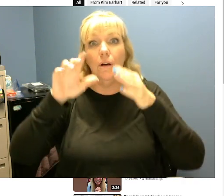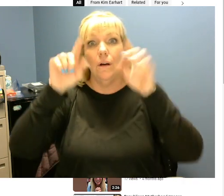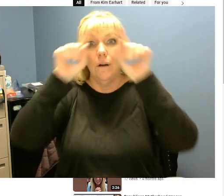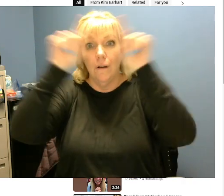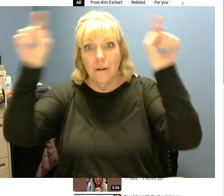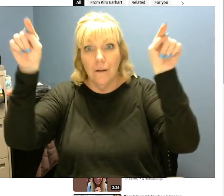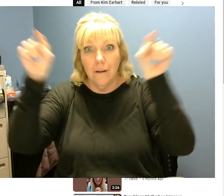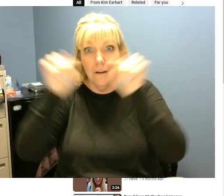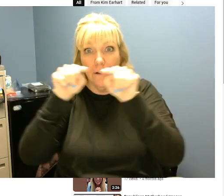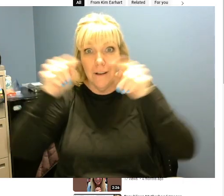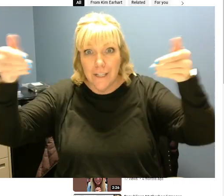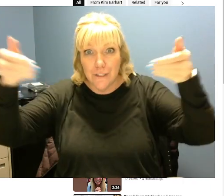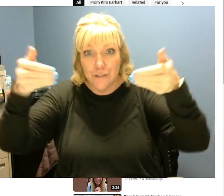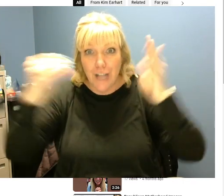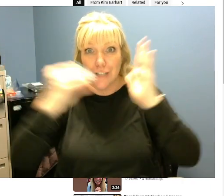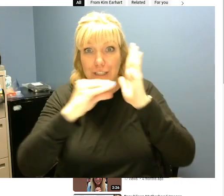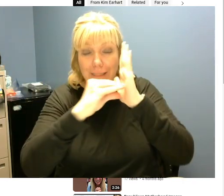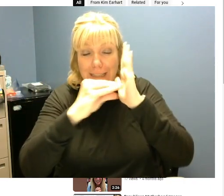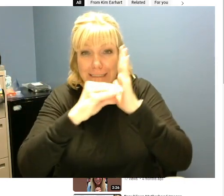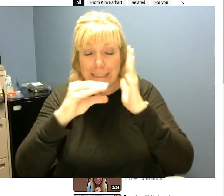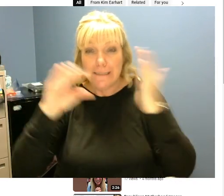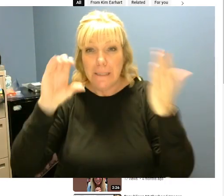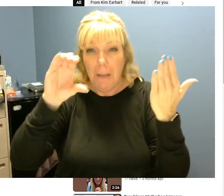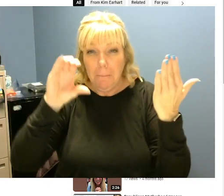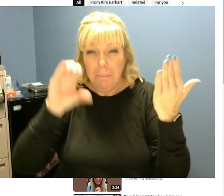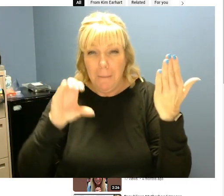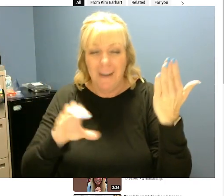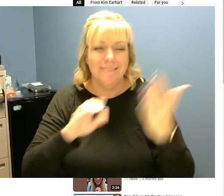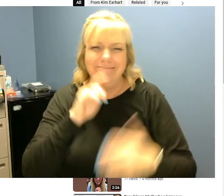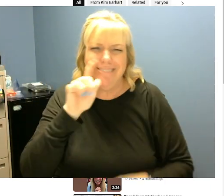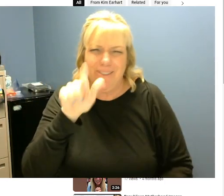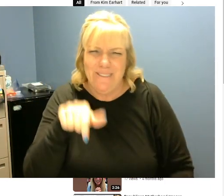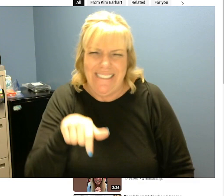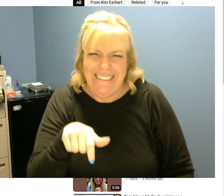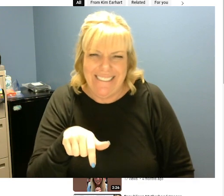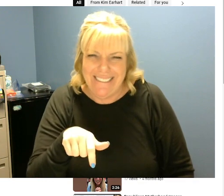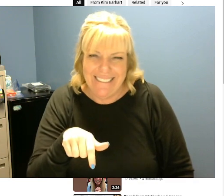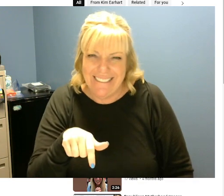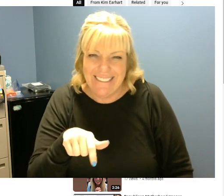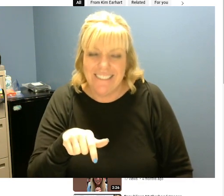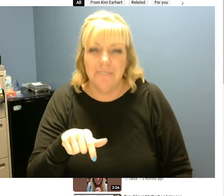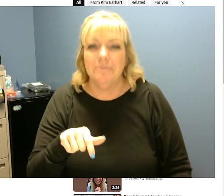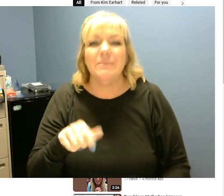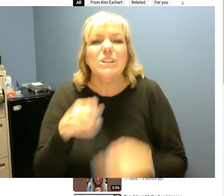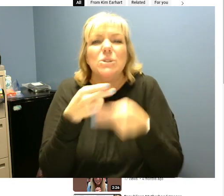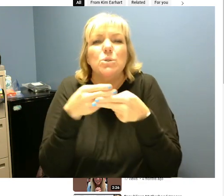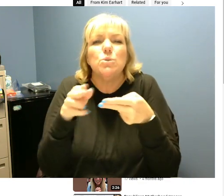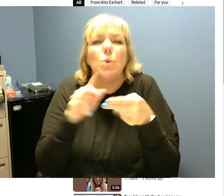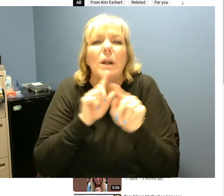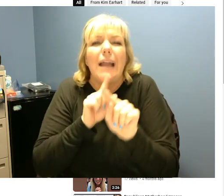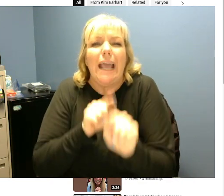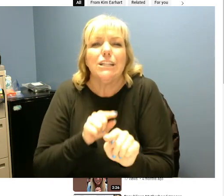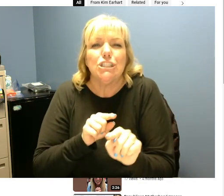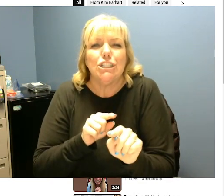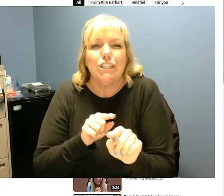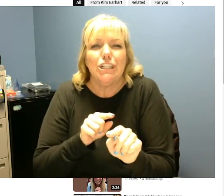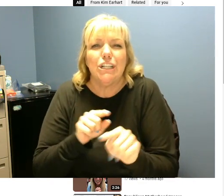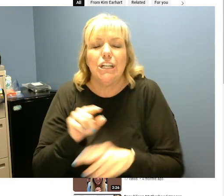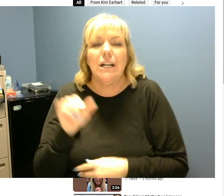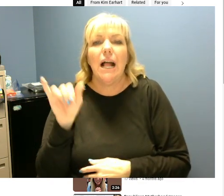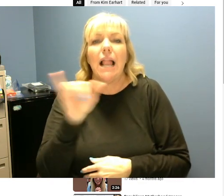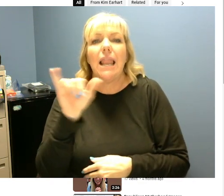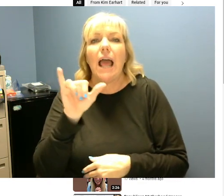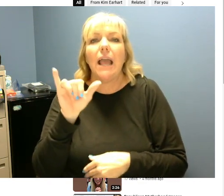You do not need a conclusion. Think about the short answer essay as several short answers